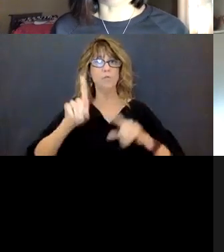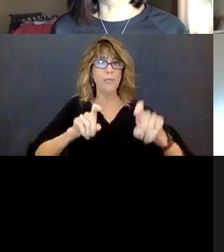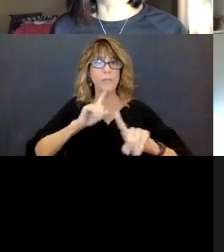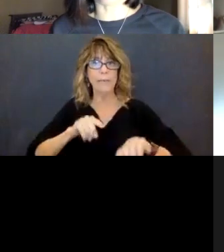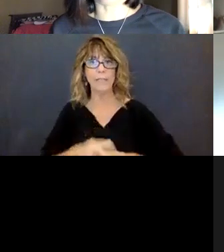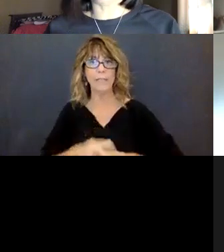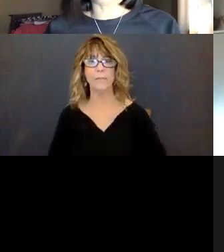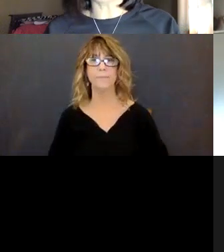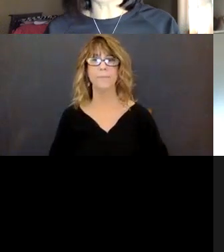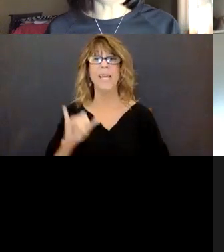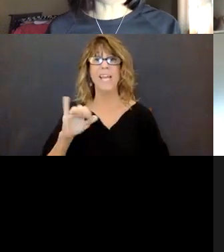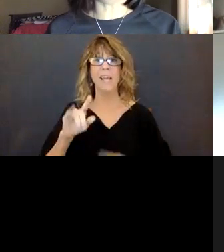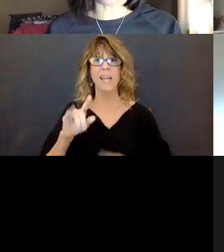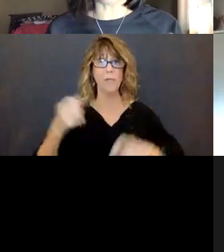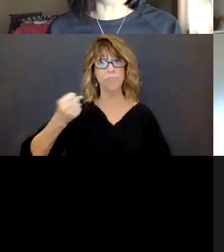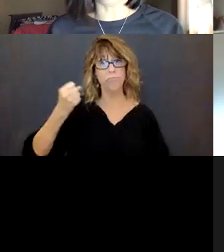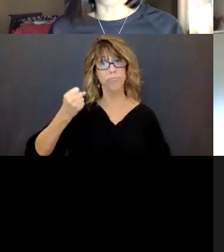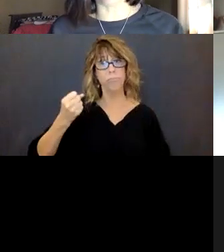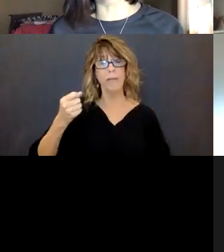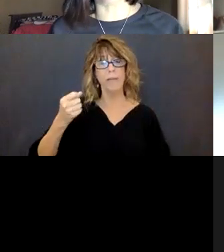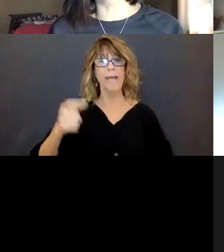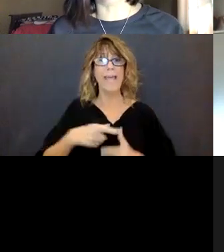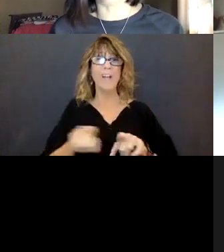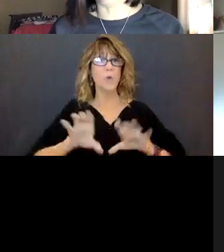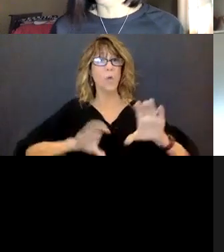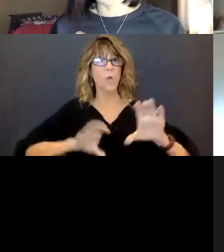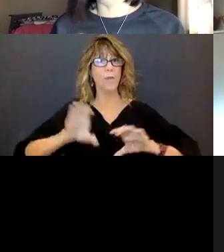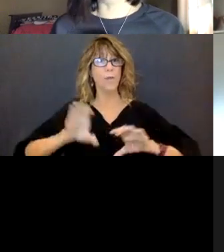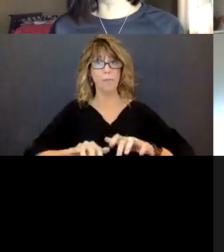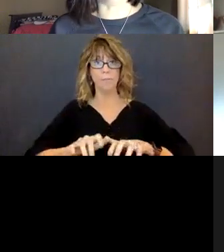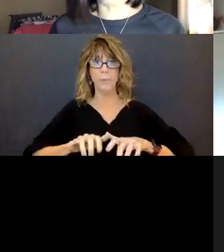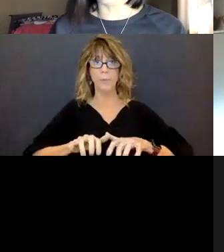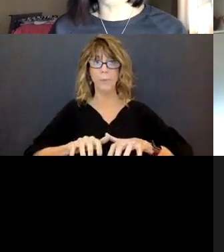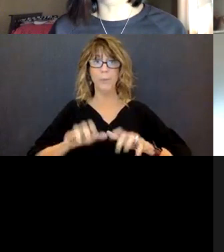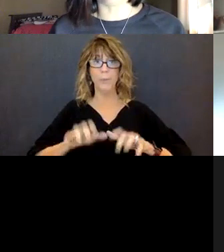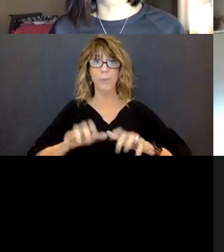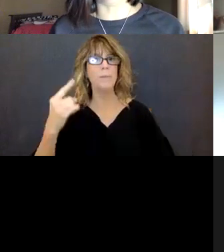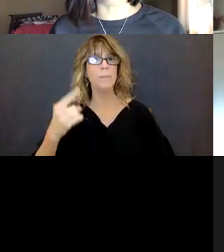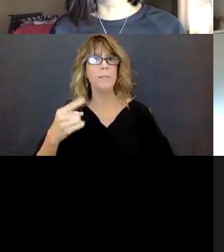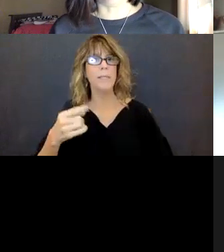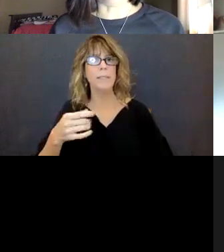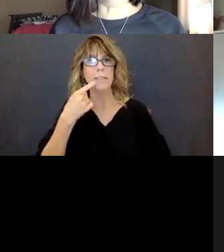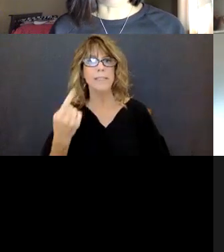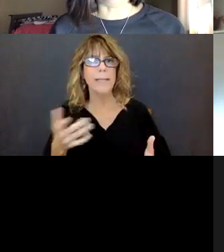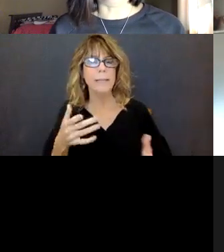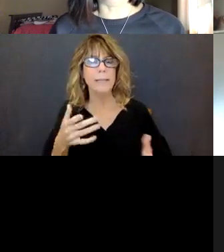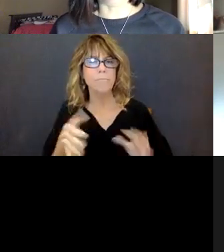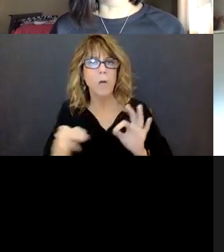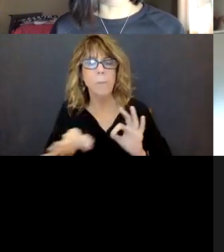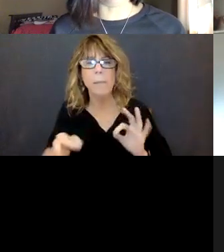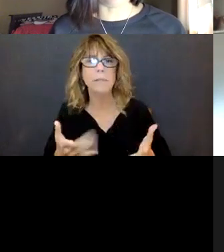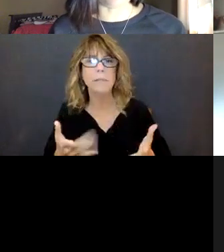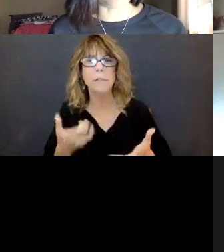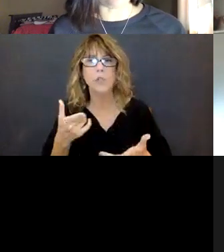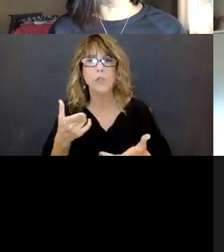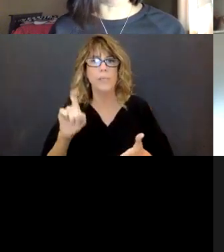if you want to hold your questions then, there's also always the chat box. If you feel like something has been said and you really need to get